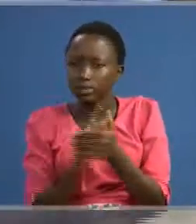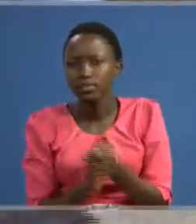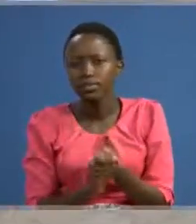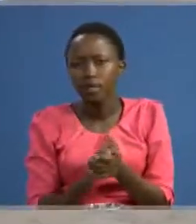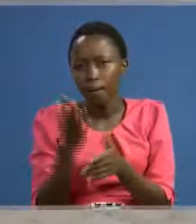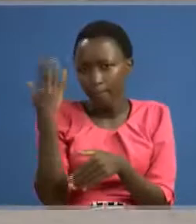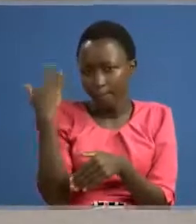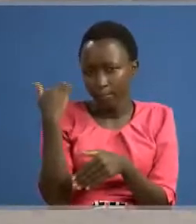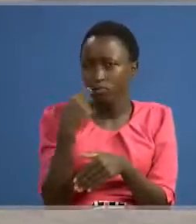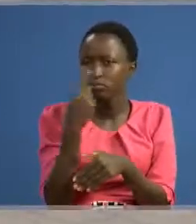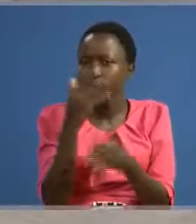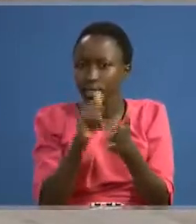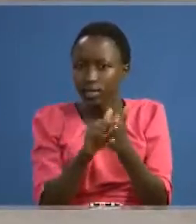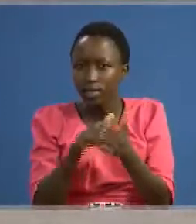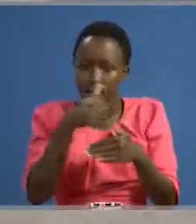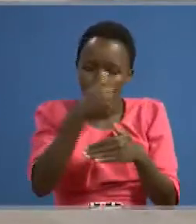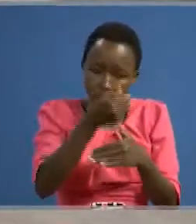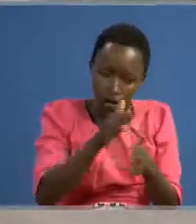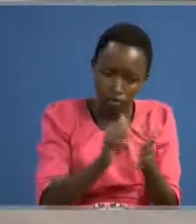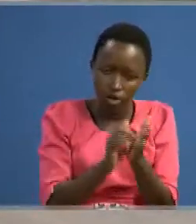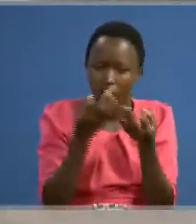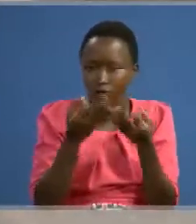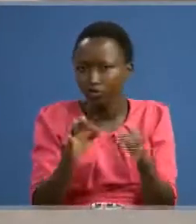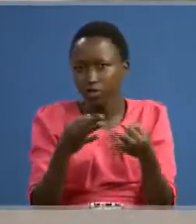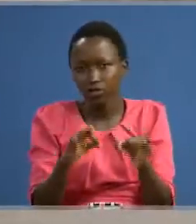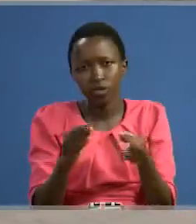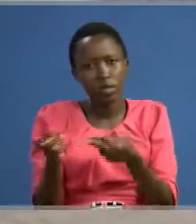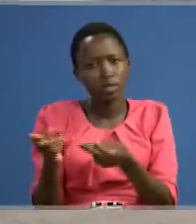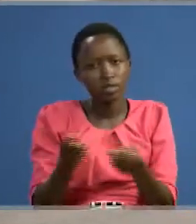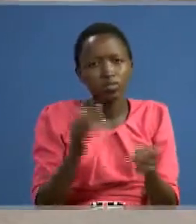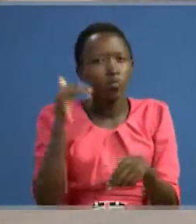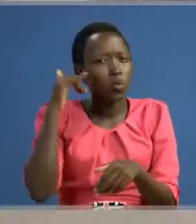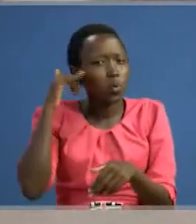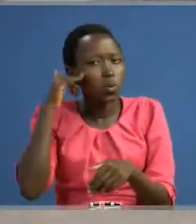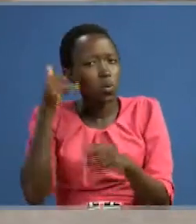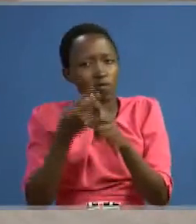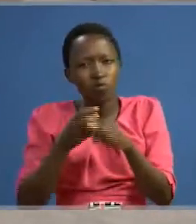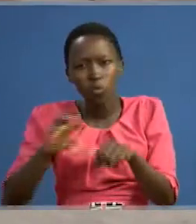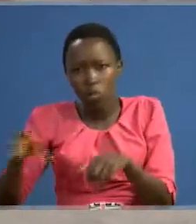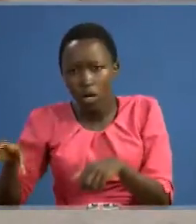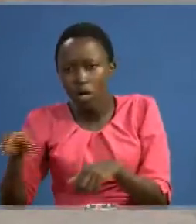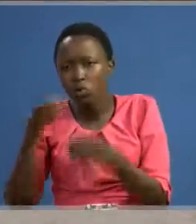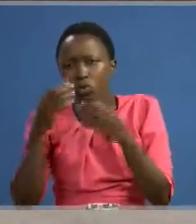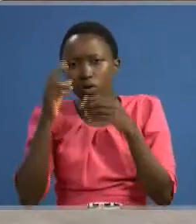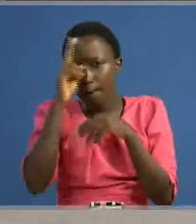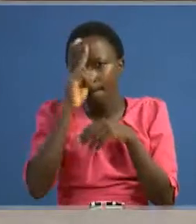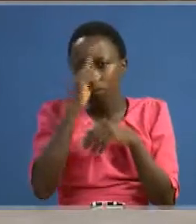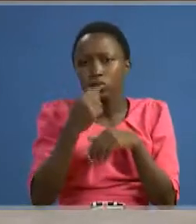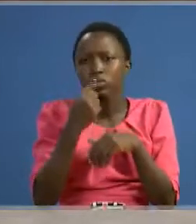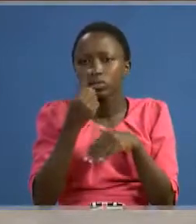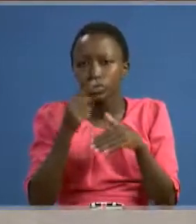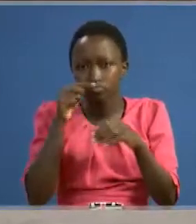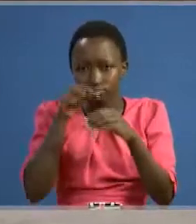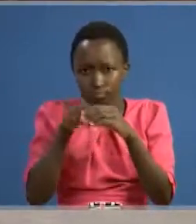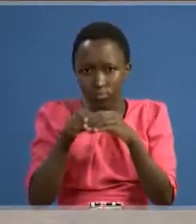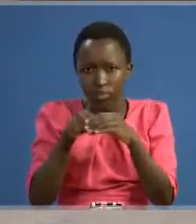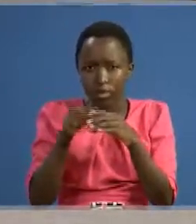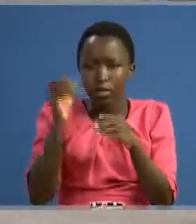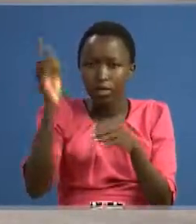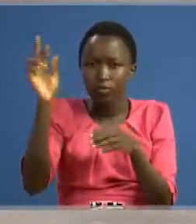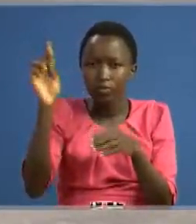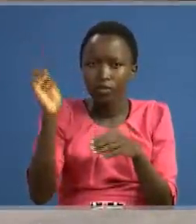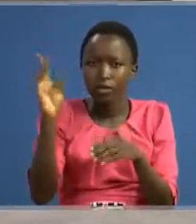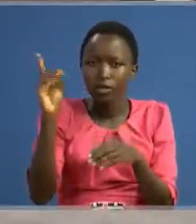The former minister claimed that after he was released, he received calls from county police informing him that Interior Cabinet Secretary Fred